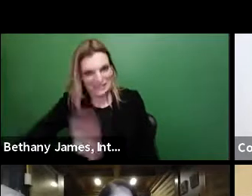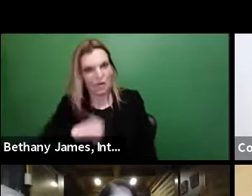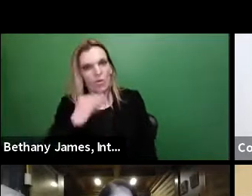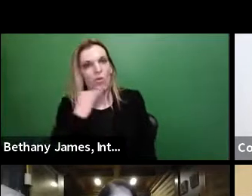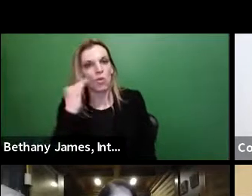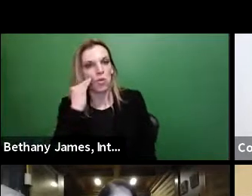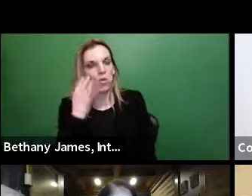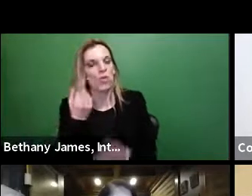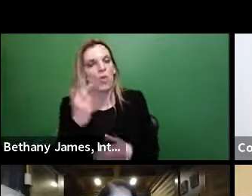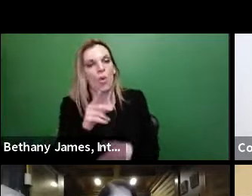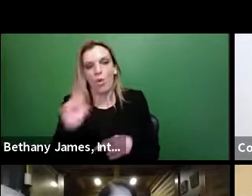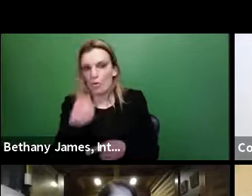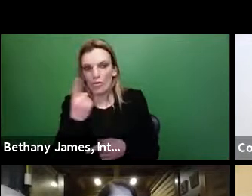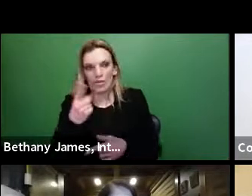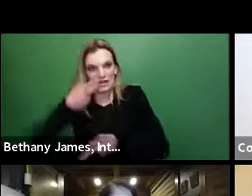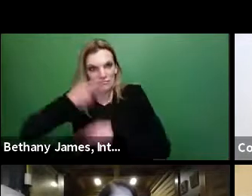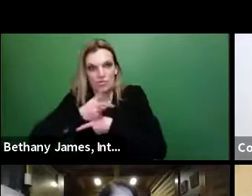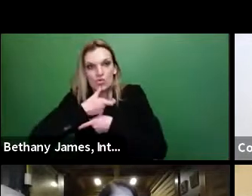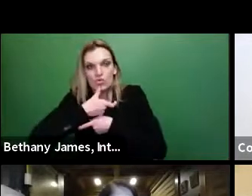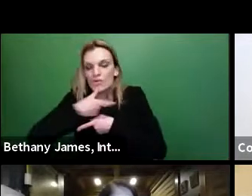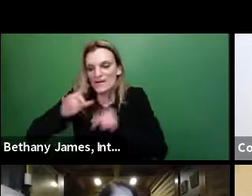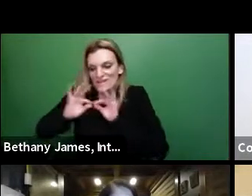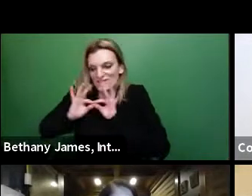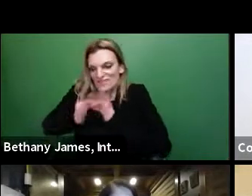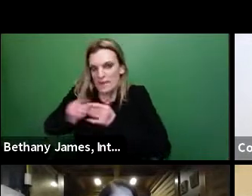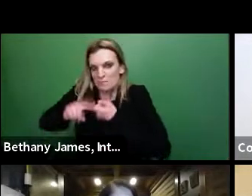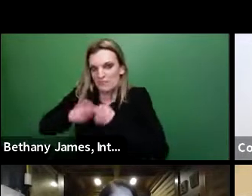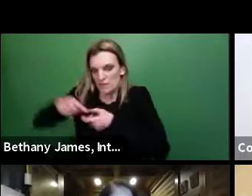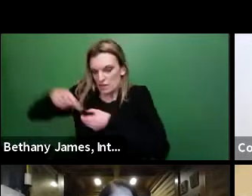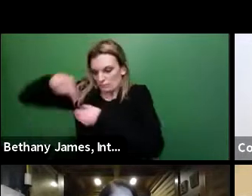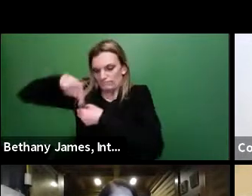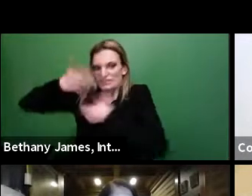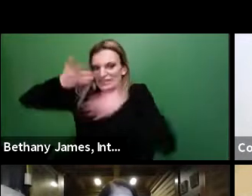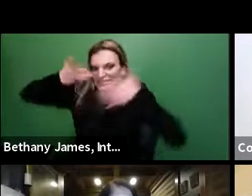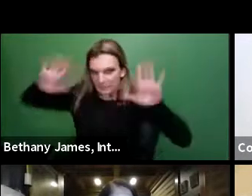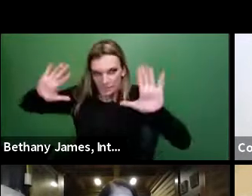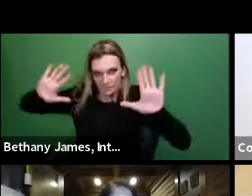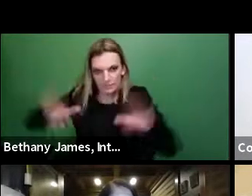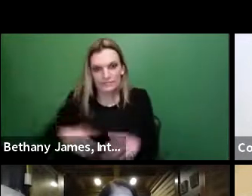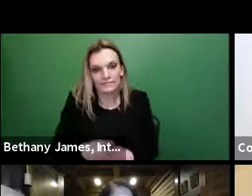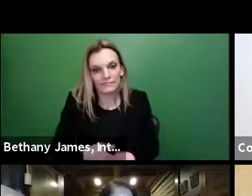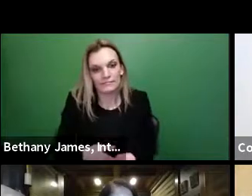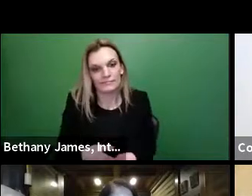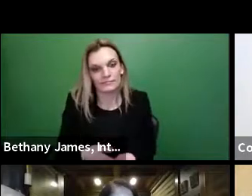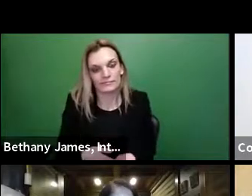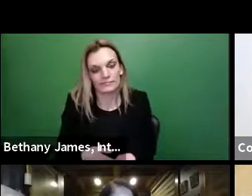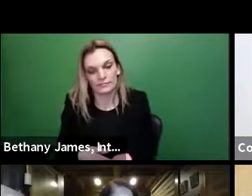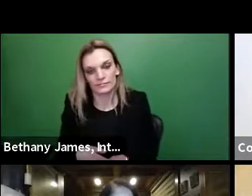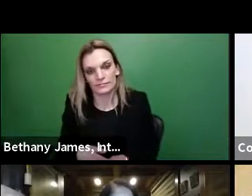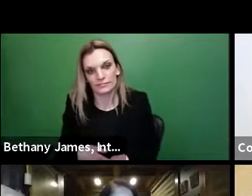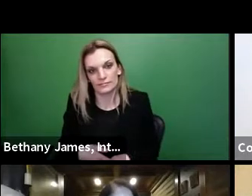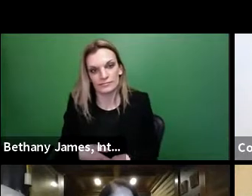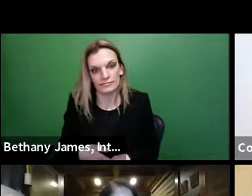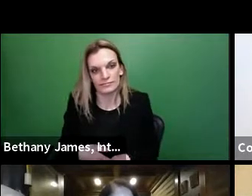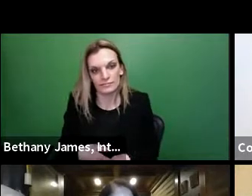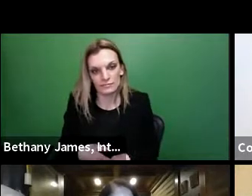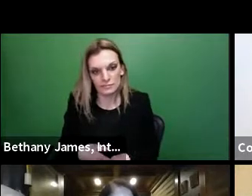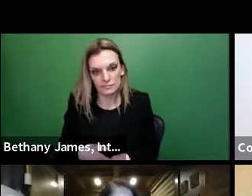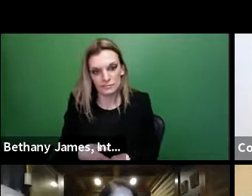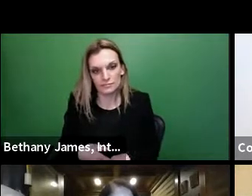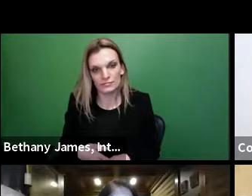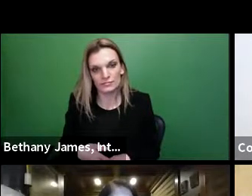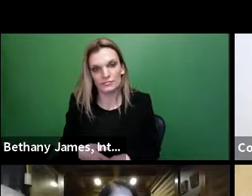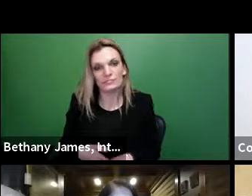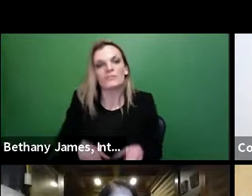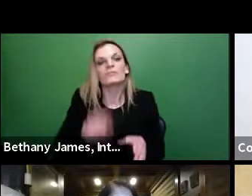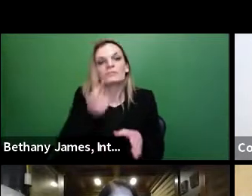close friends and family. But when we get into the quote unquote post-pandemic era, they